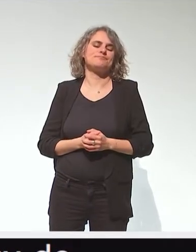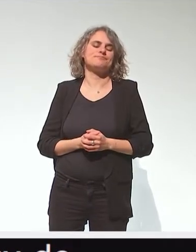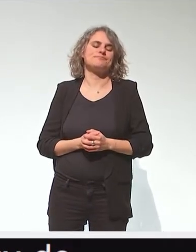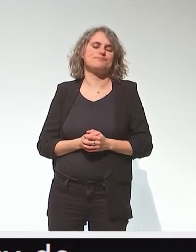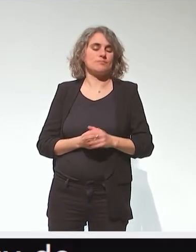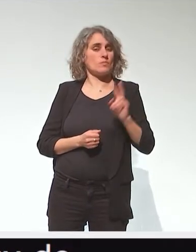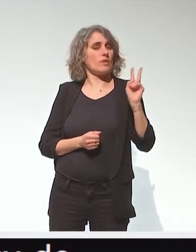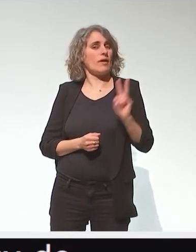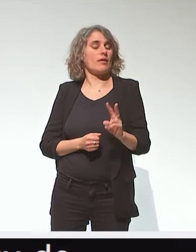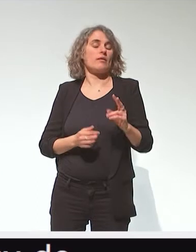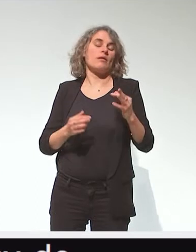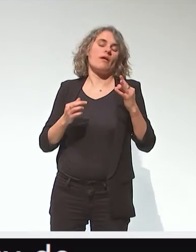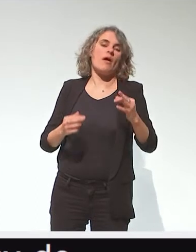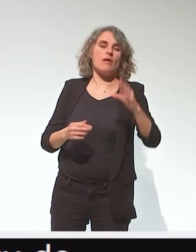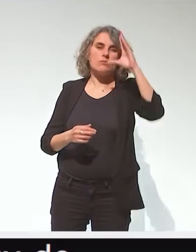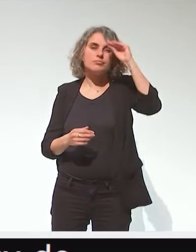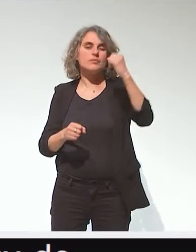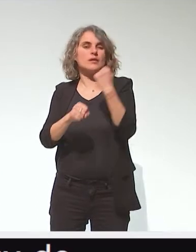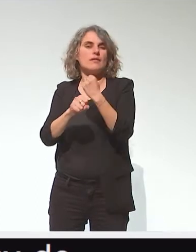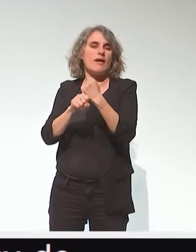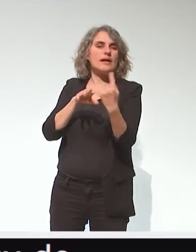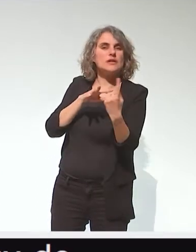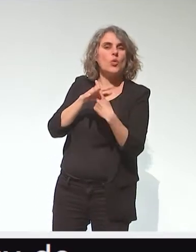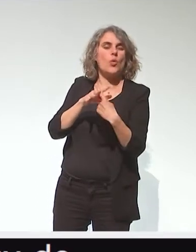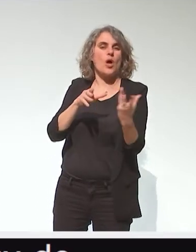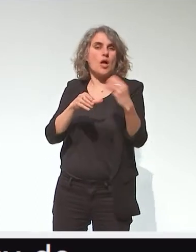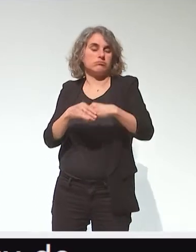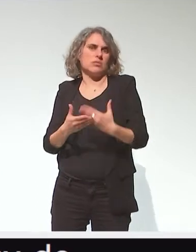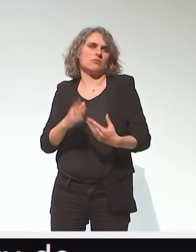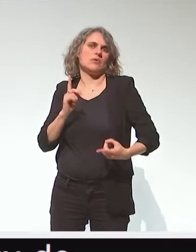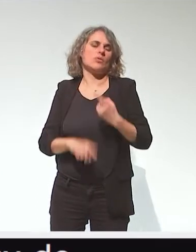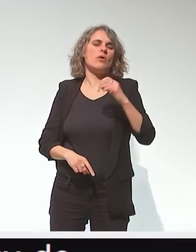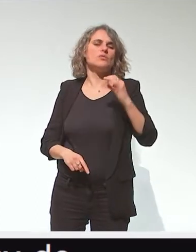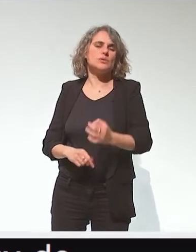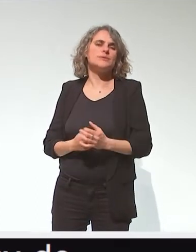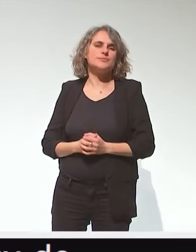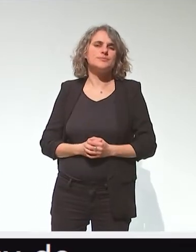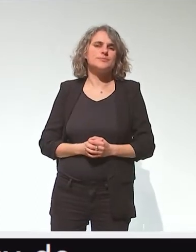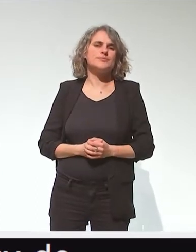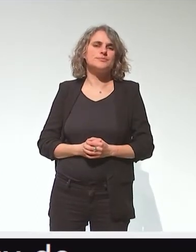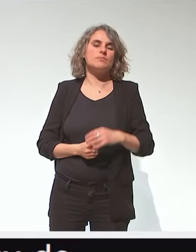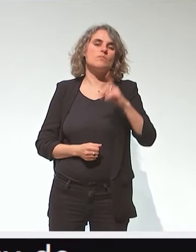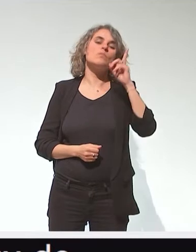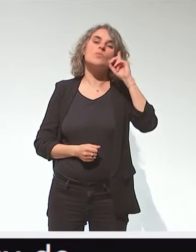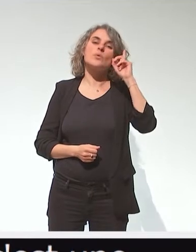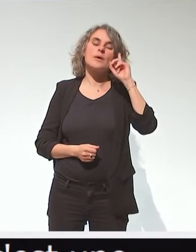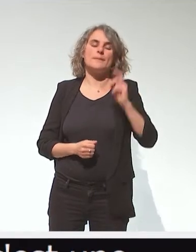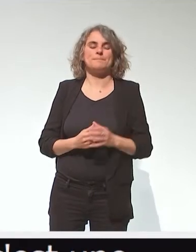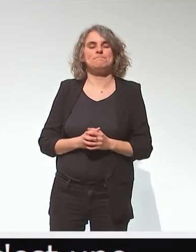becomes even more important. You cannot rely that your life will